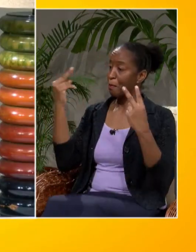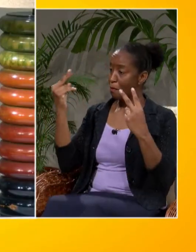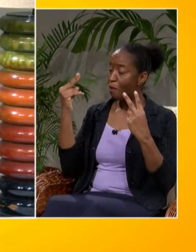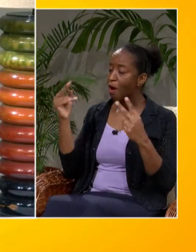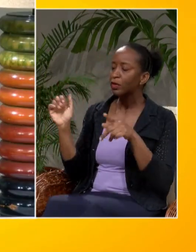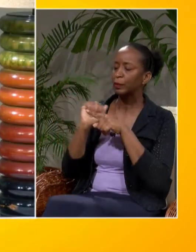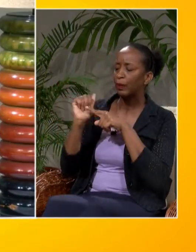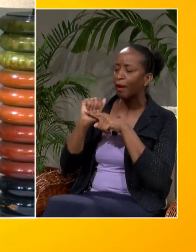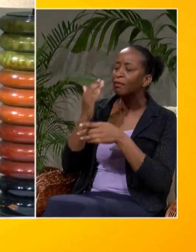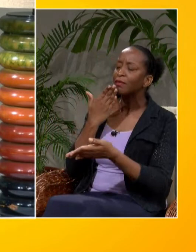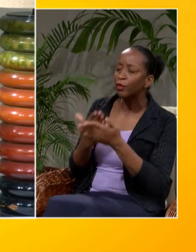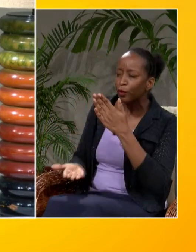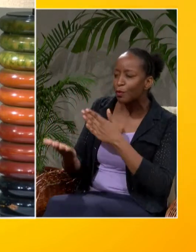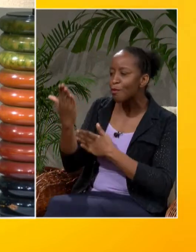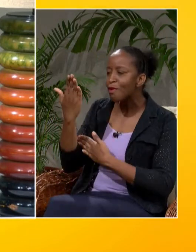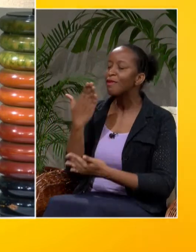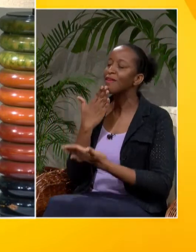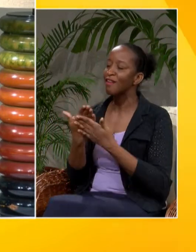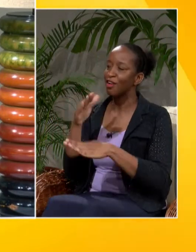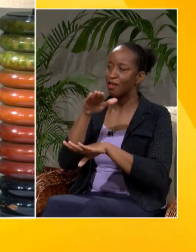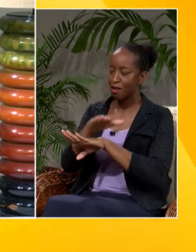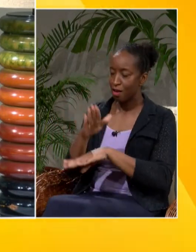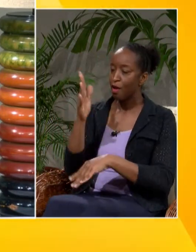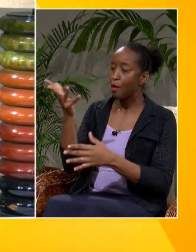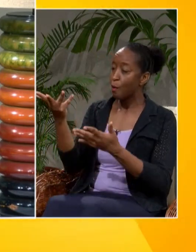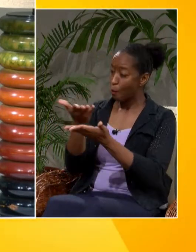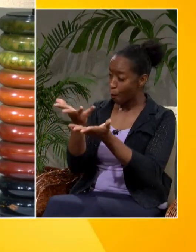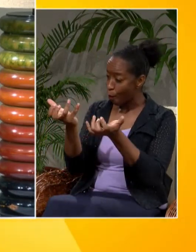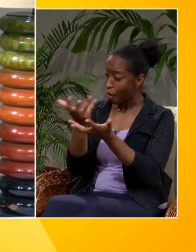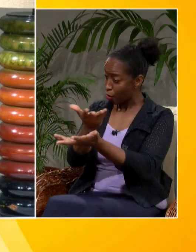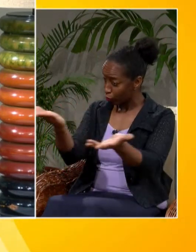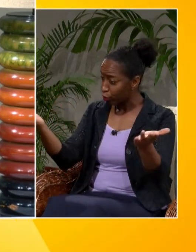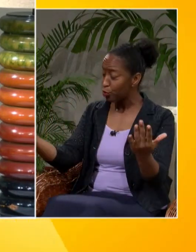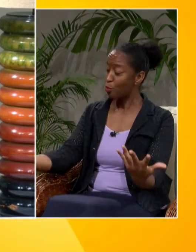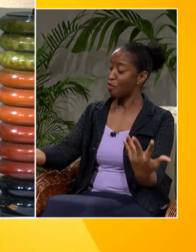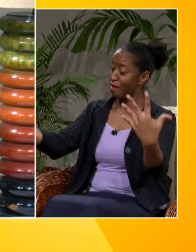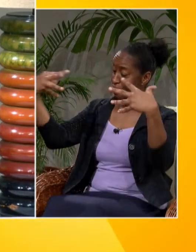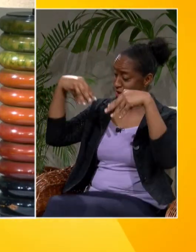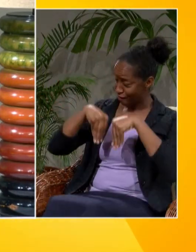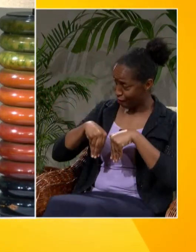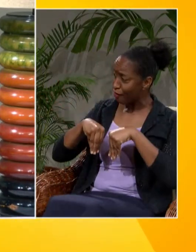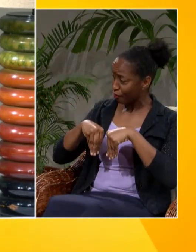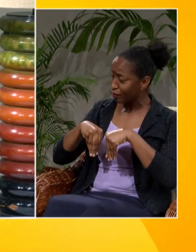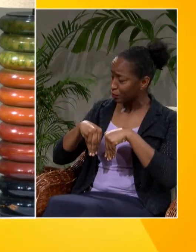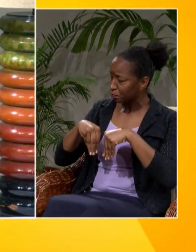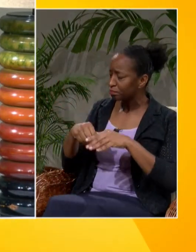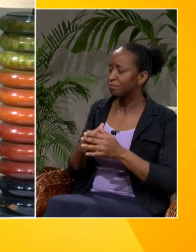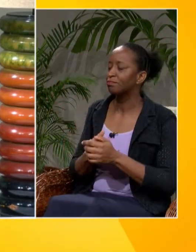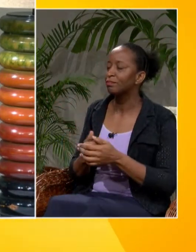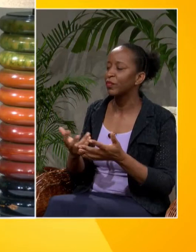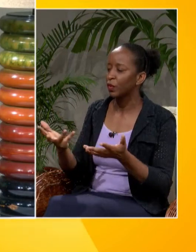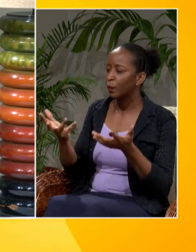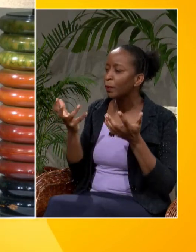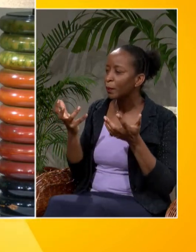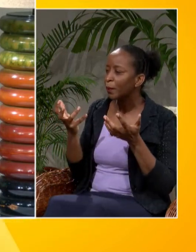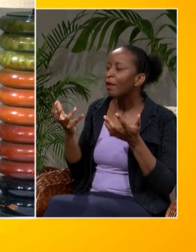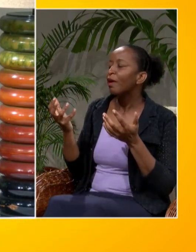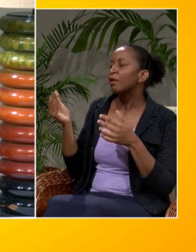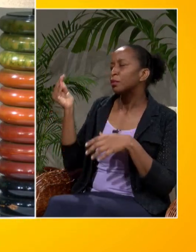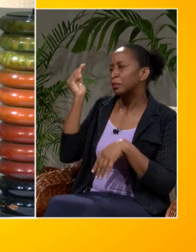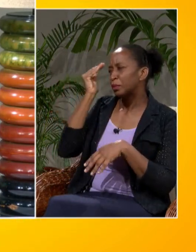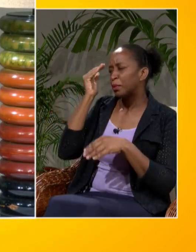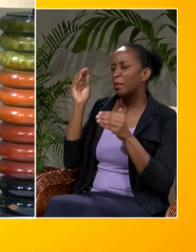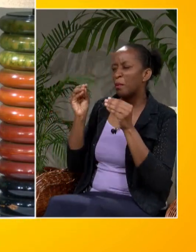kind of bringing you along for this journey to make sure that, you know, we come out at the other end at least knowing a little bit